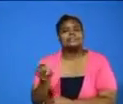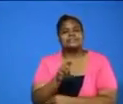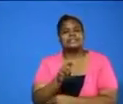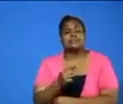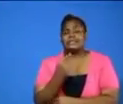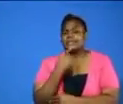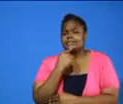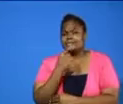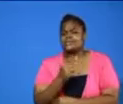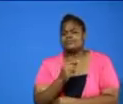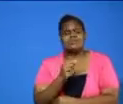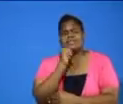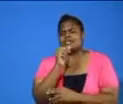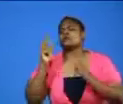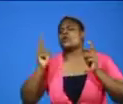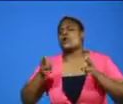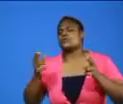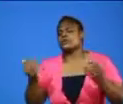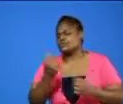I told you I'm in no hurry.